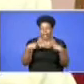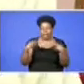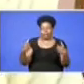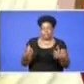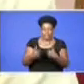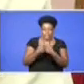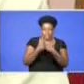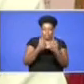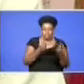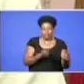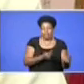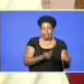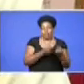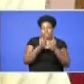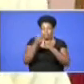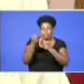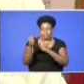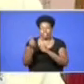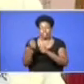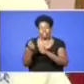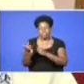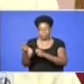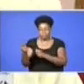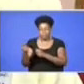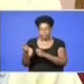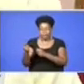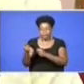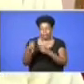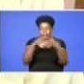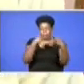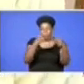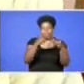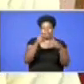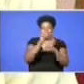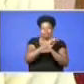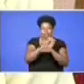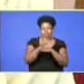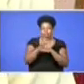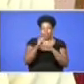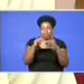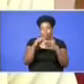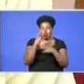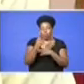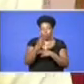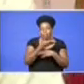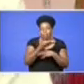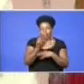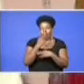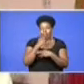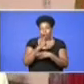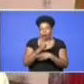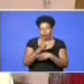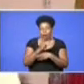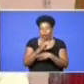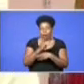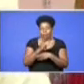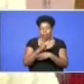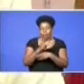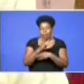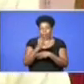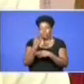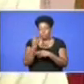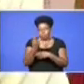challenge, transportation challenge. The market here is in Nassau. Number one, there is like a sole